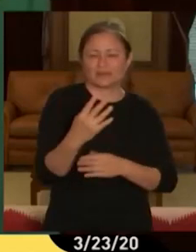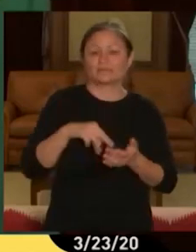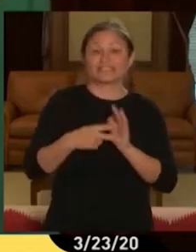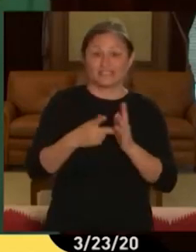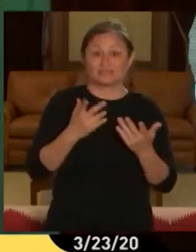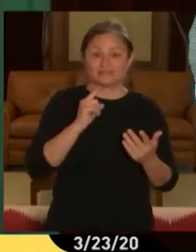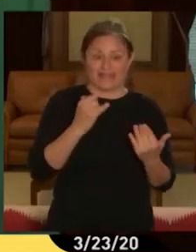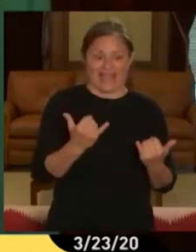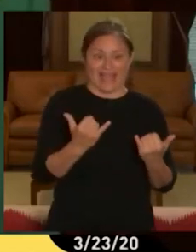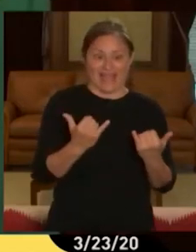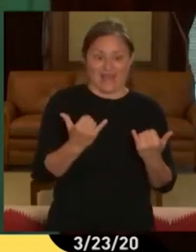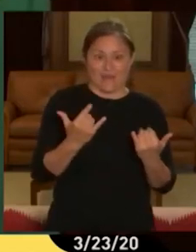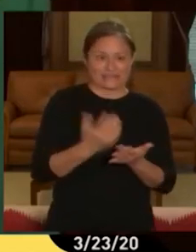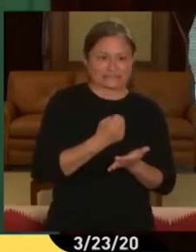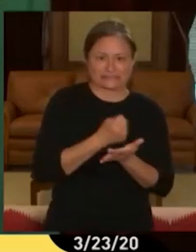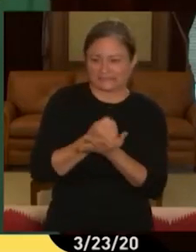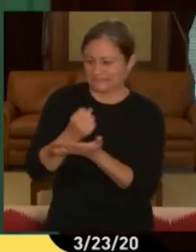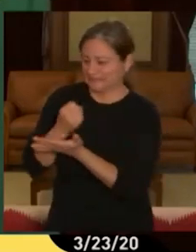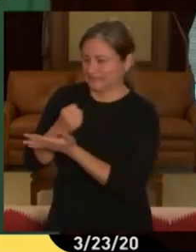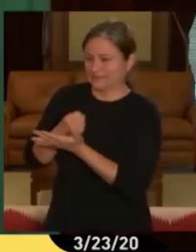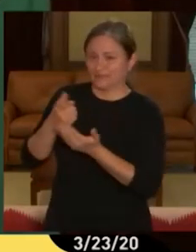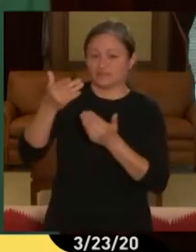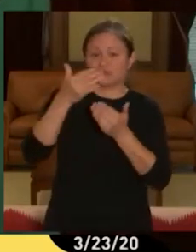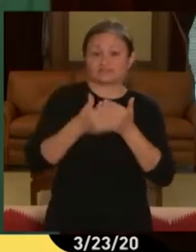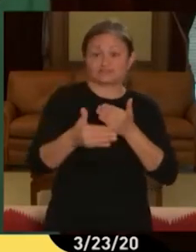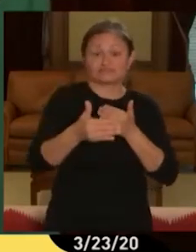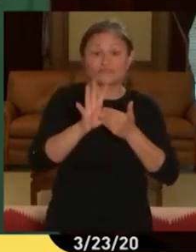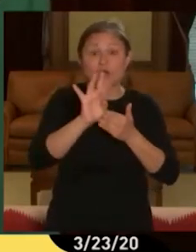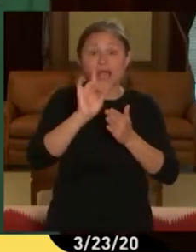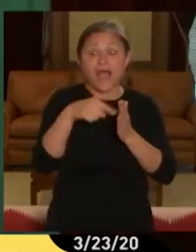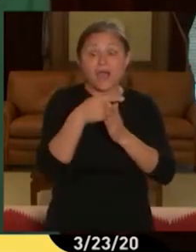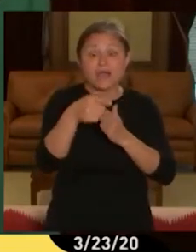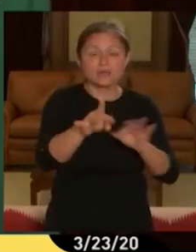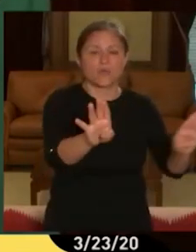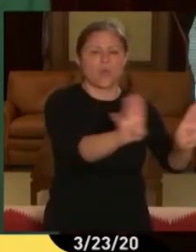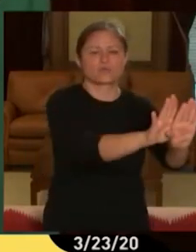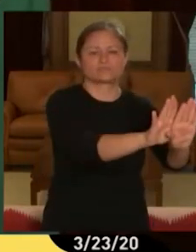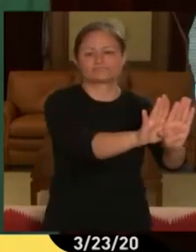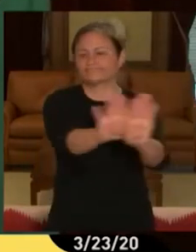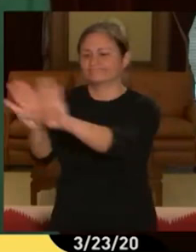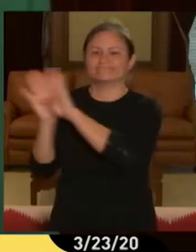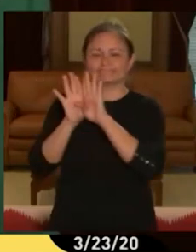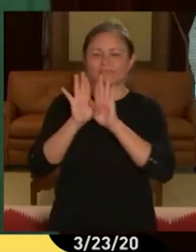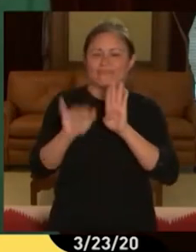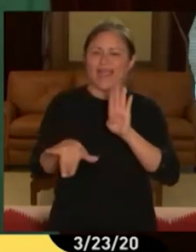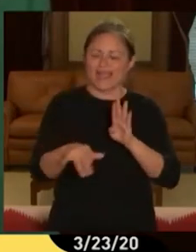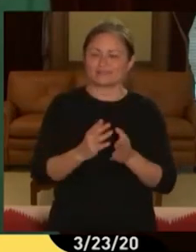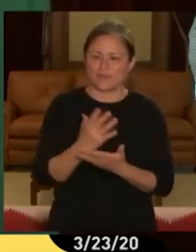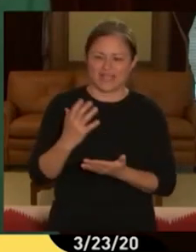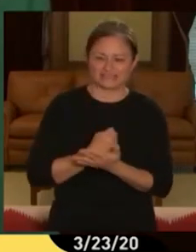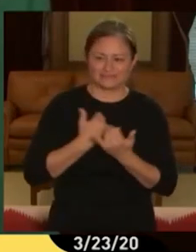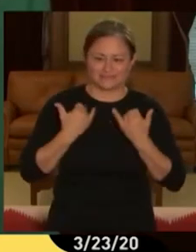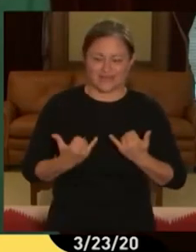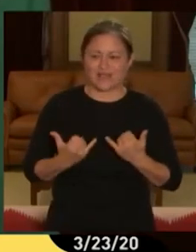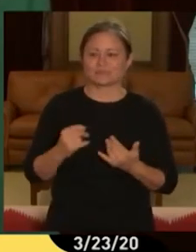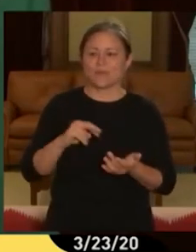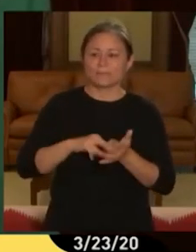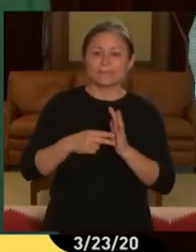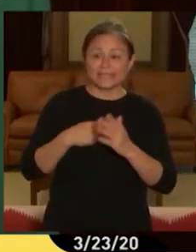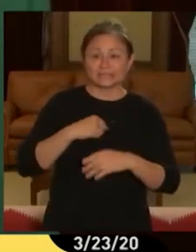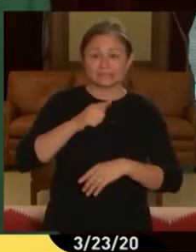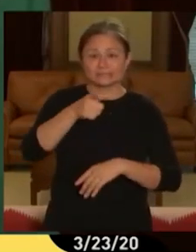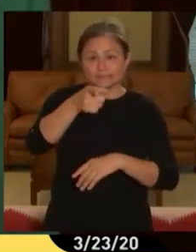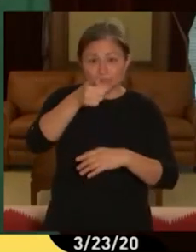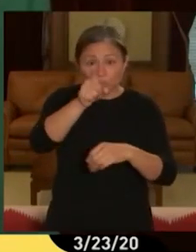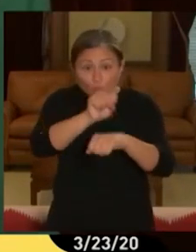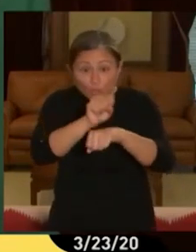these times, or businesses where employees can work remotely without coming into contact with others, physical contact, that